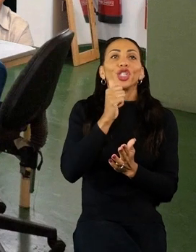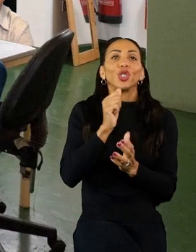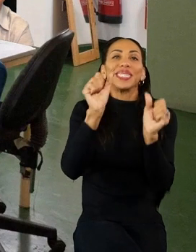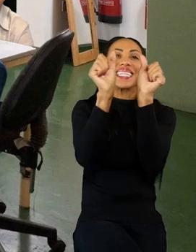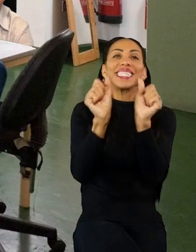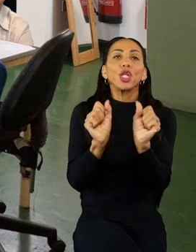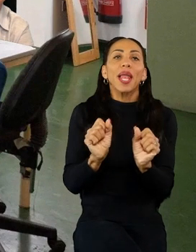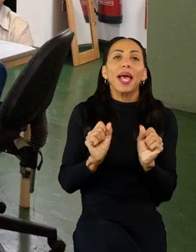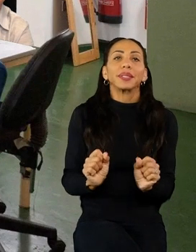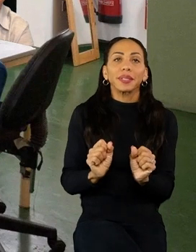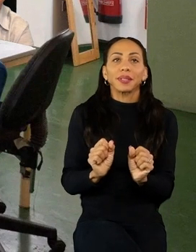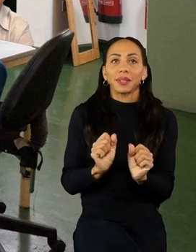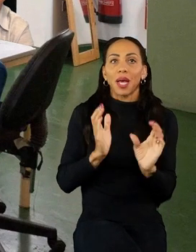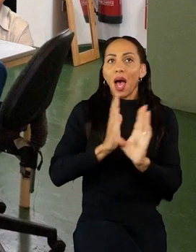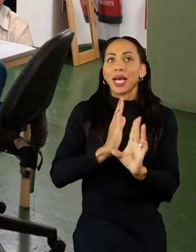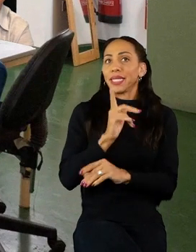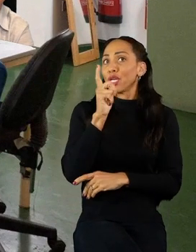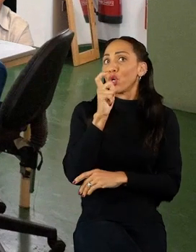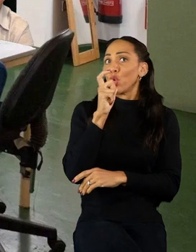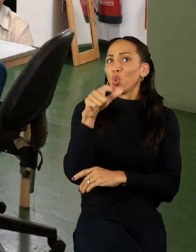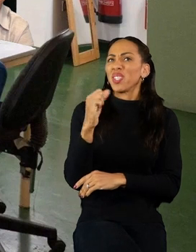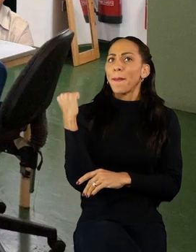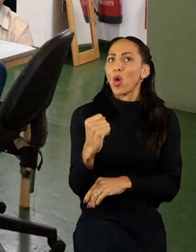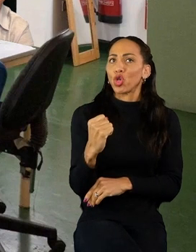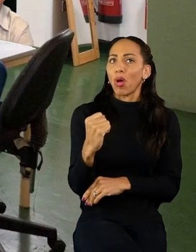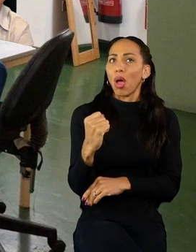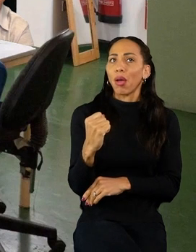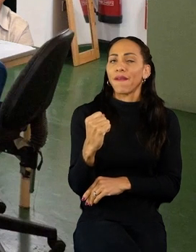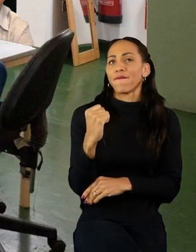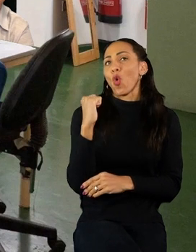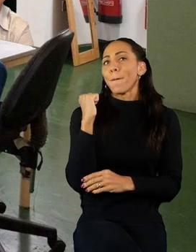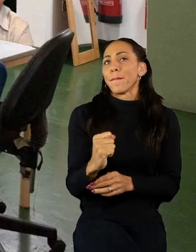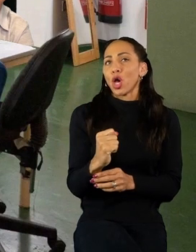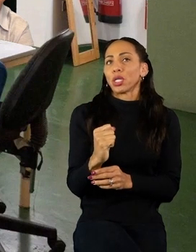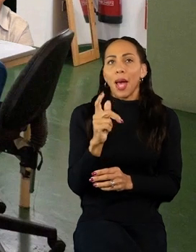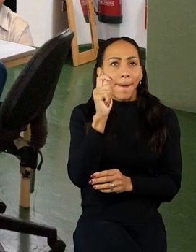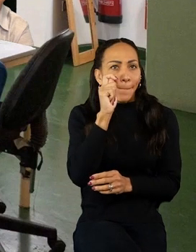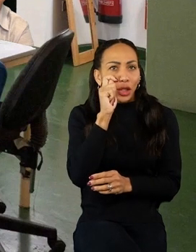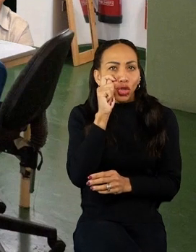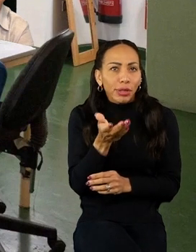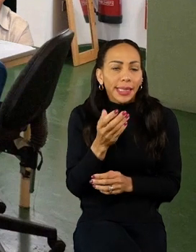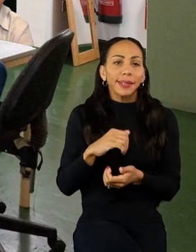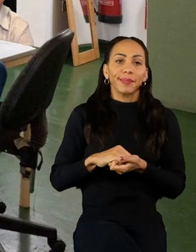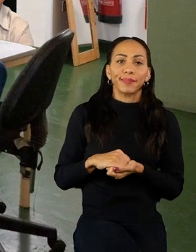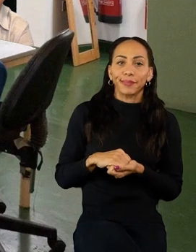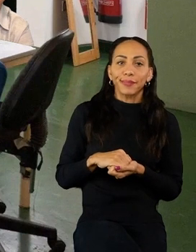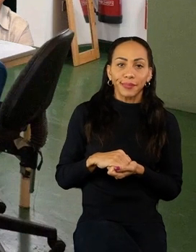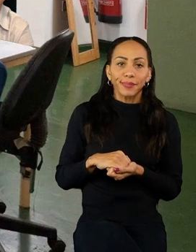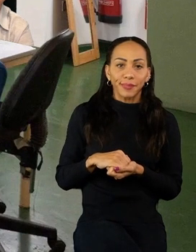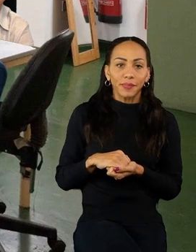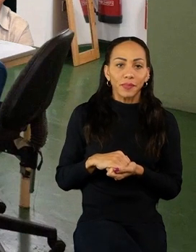using silhouettes to conceal the identity of the murderer in this murder mystery story, where the audience have to solve the mystery.